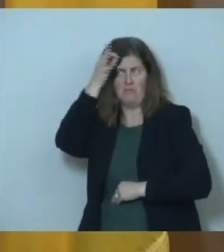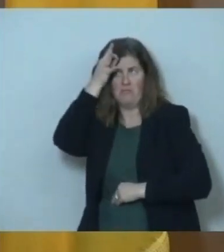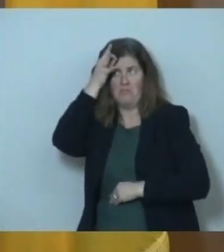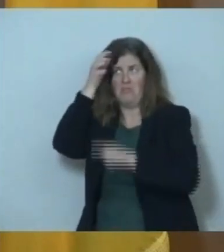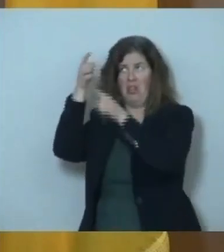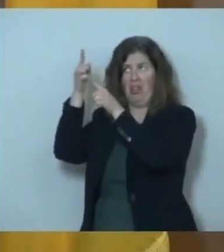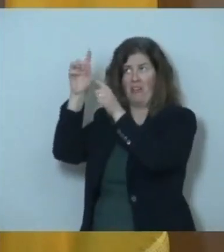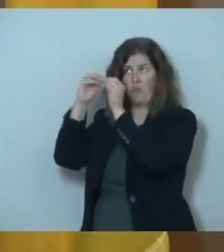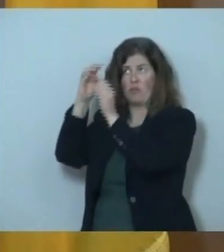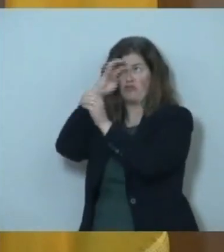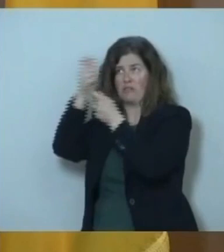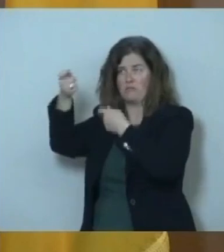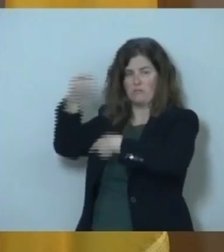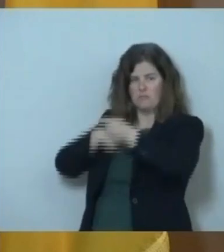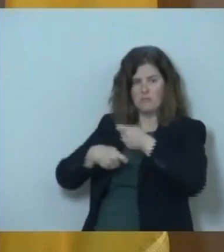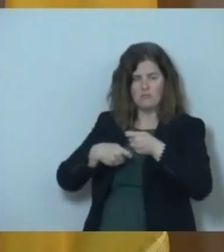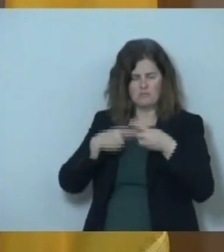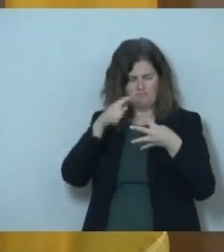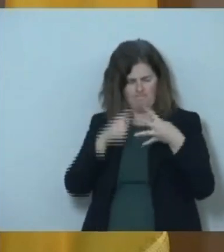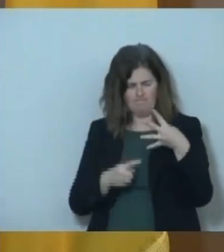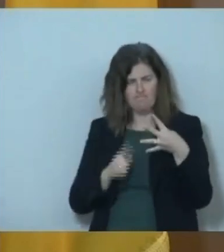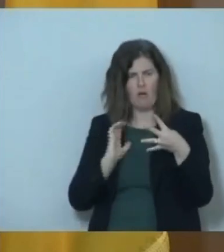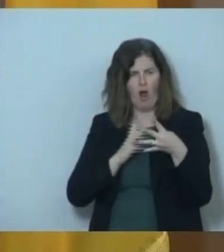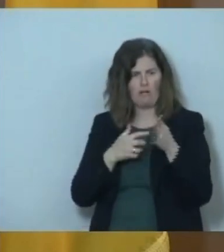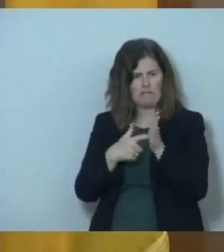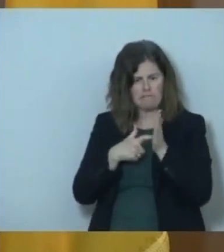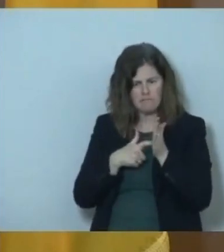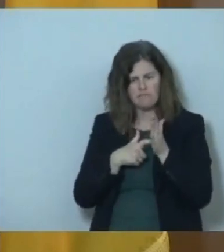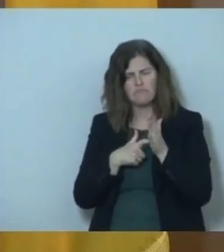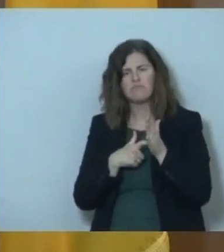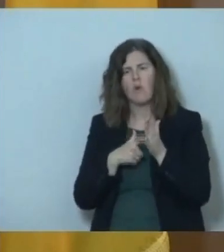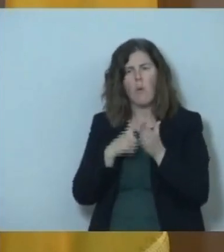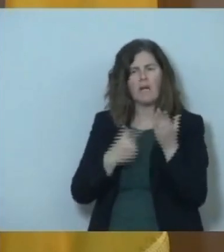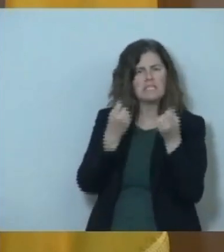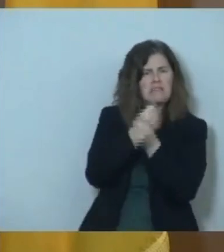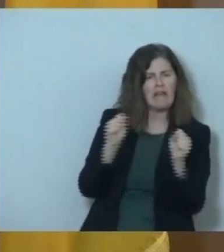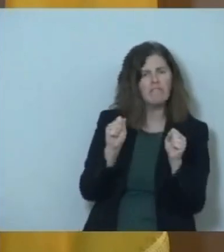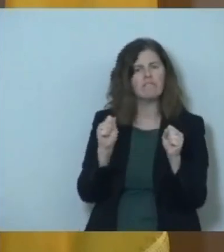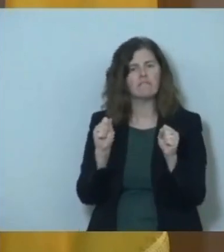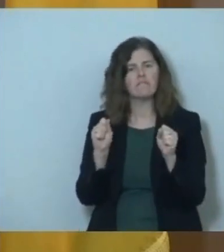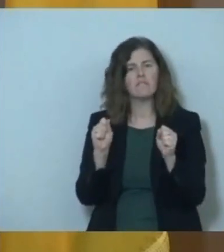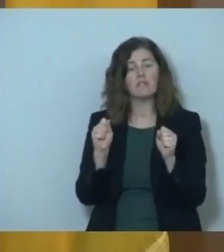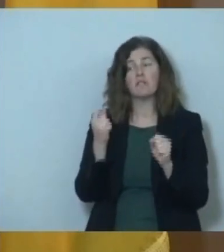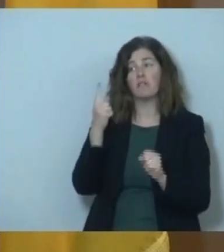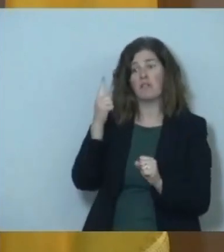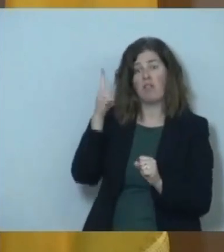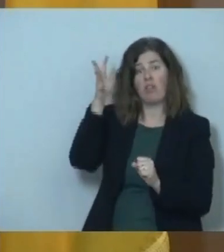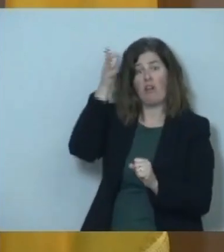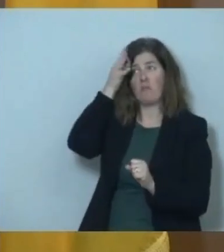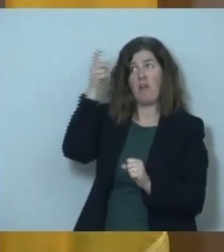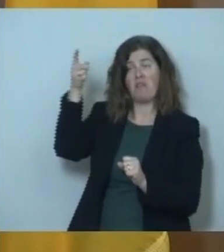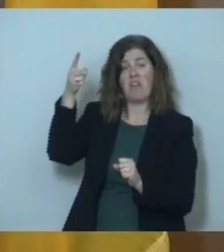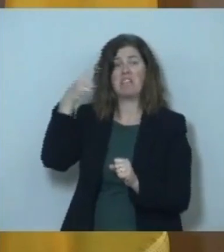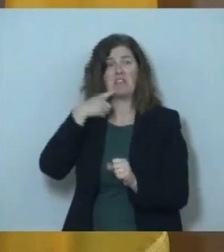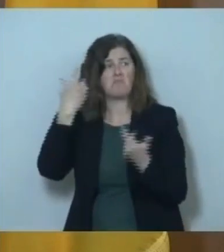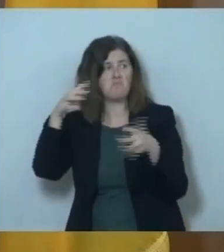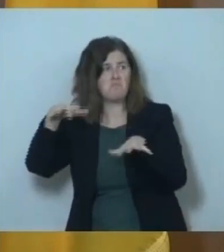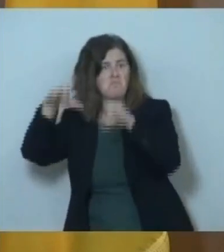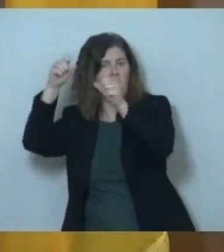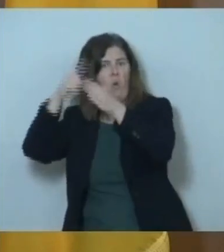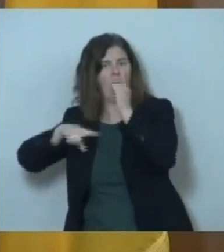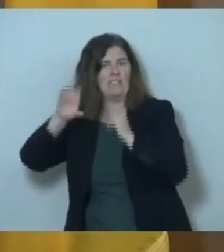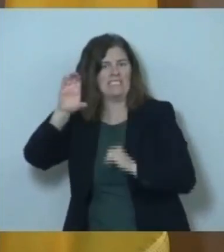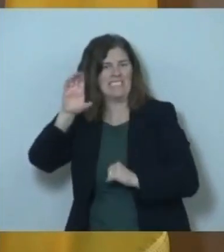of CDC initial guidance about what was safe, which the White House initially adopted.